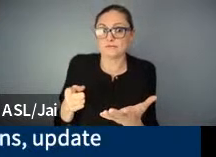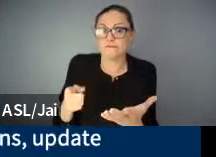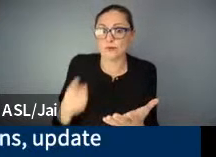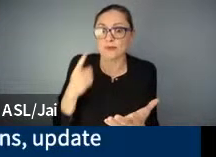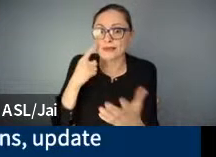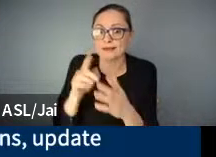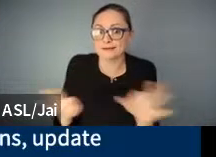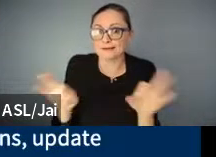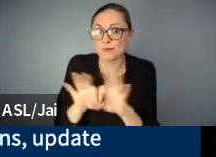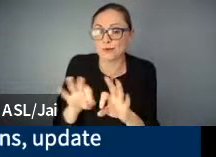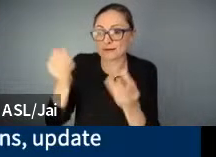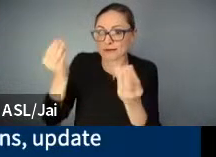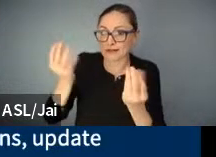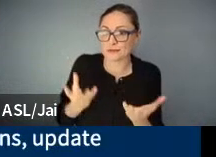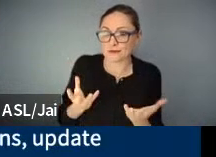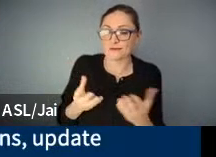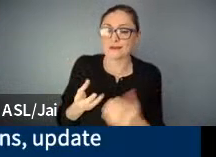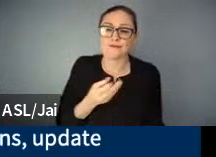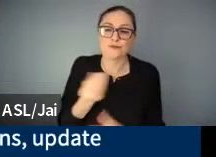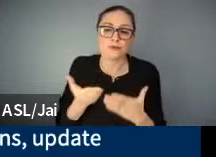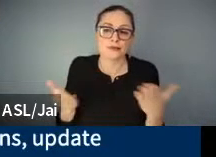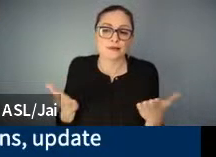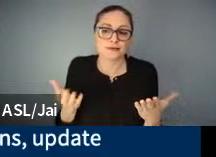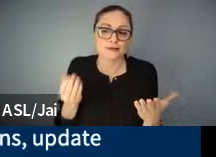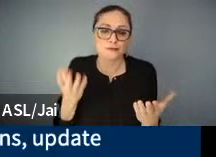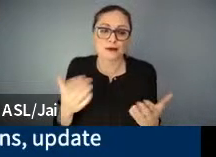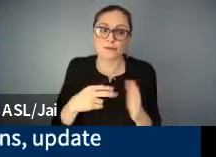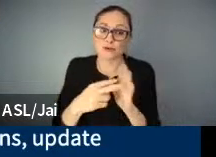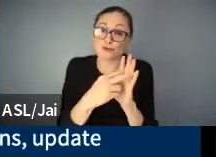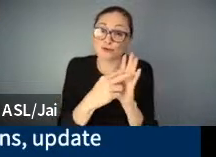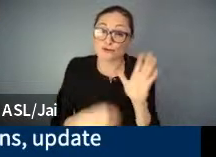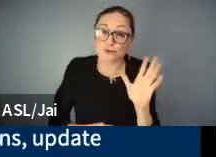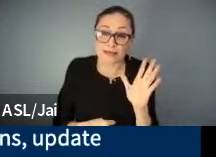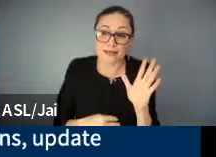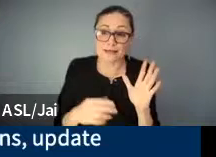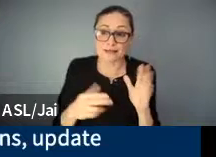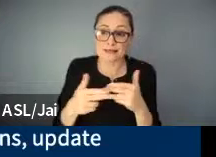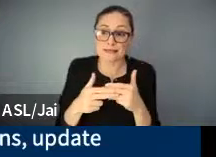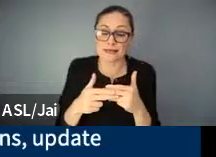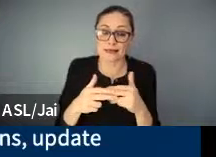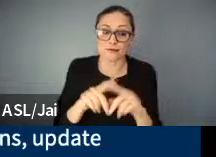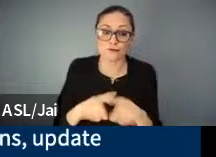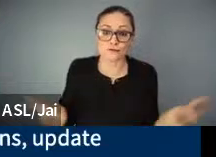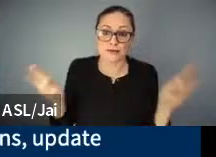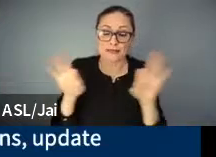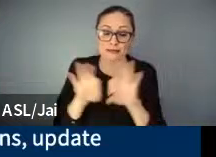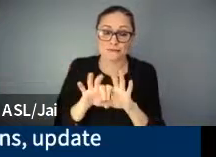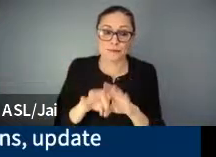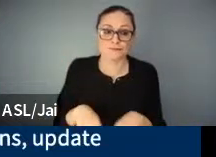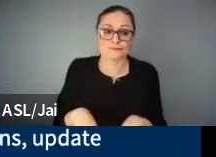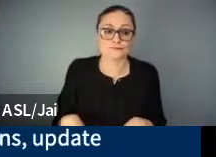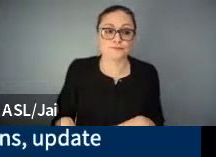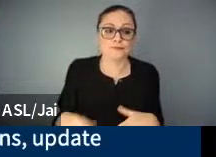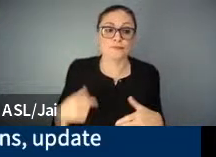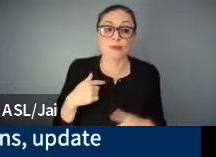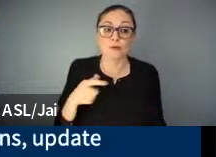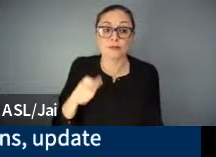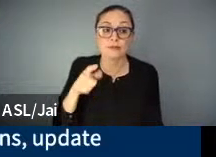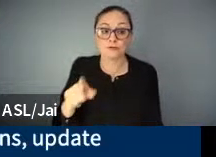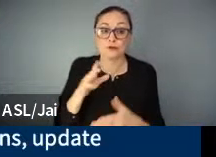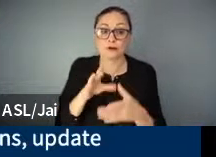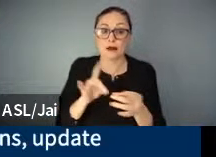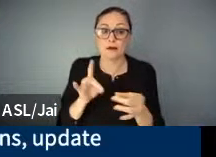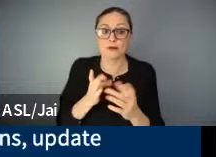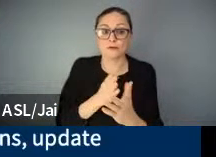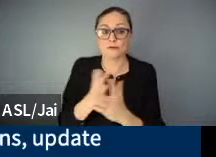there are a few things that you should know. So I'm going to read them on the slide here because they're really important. So we need you to comment through